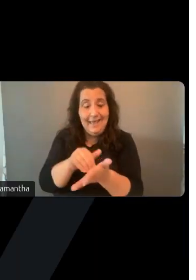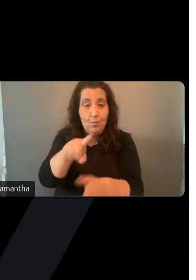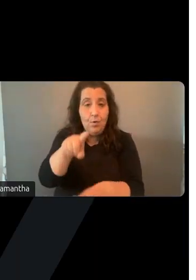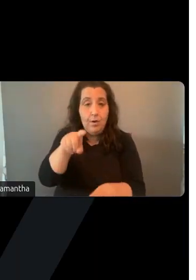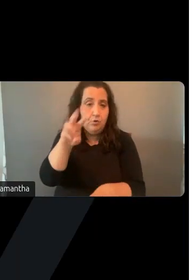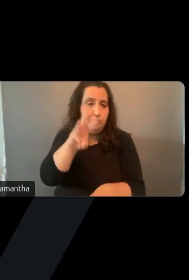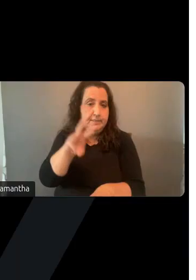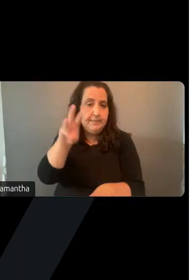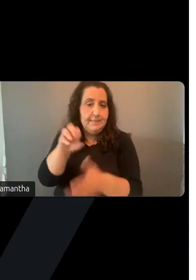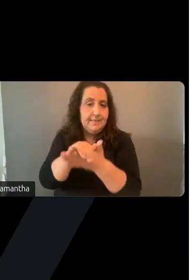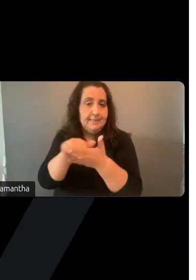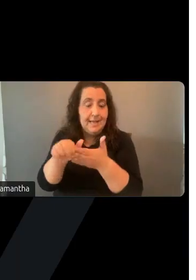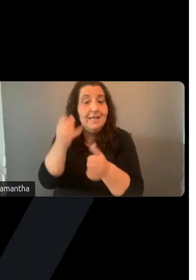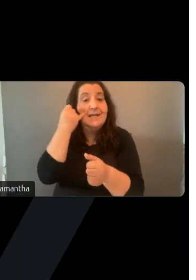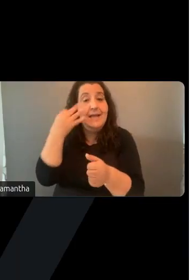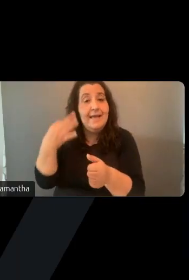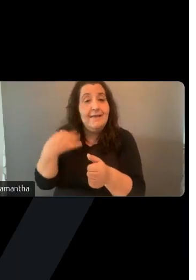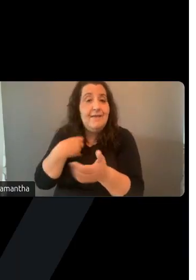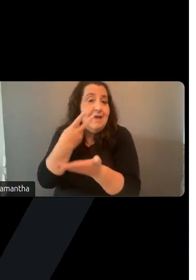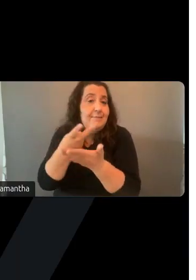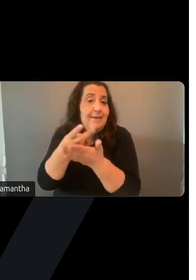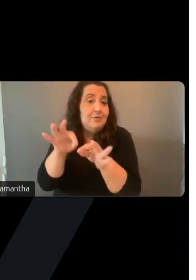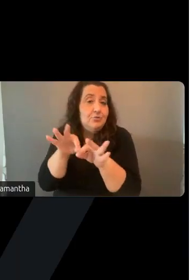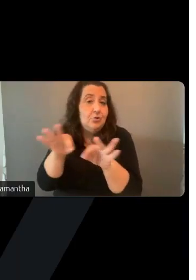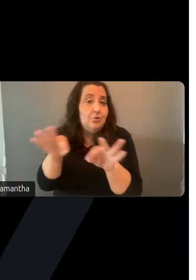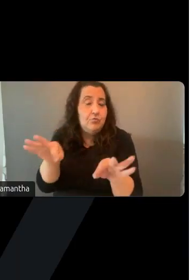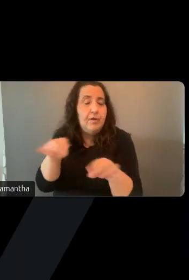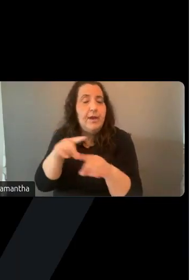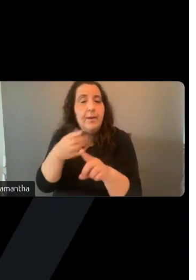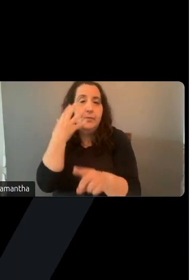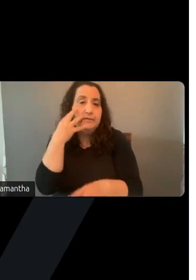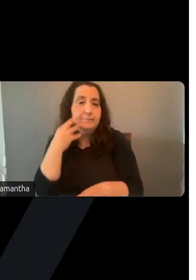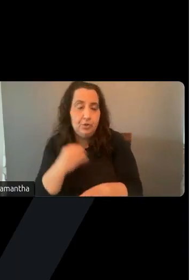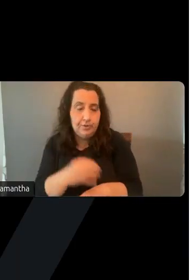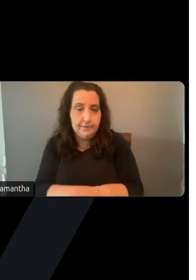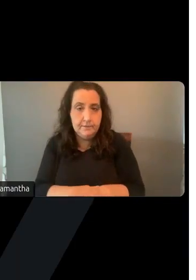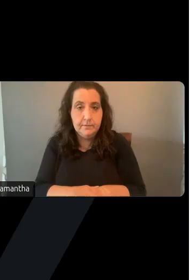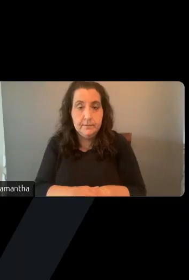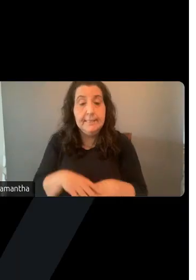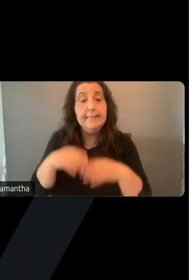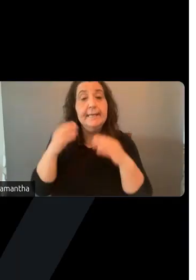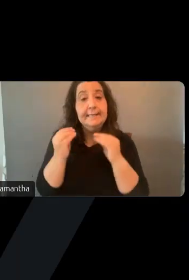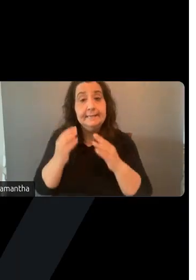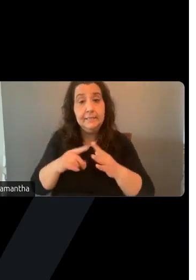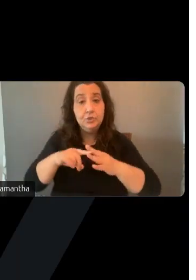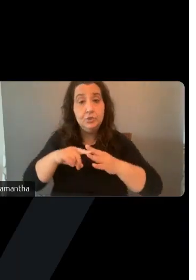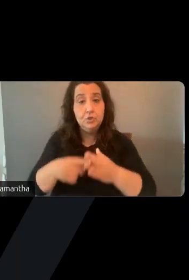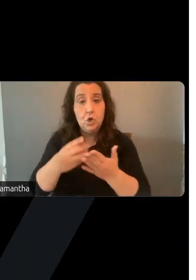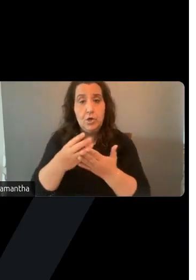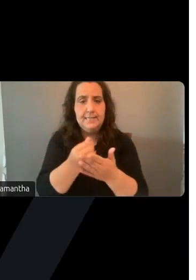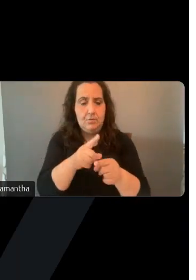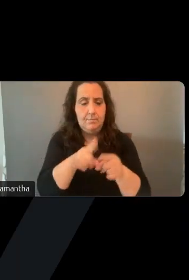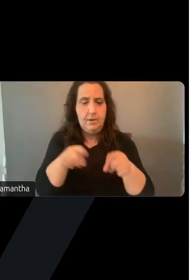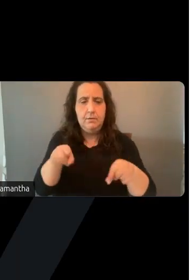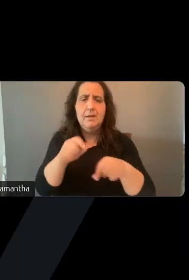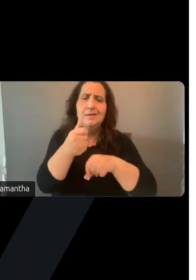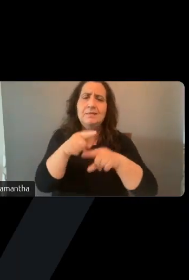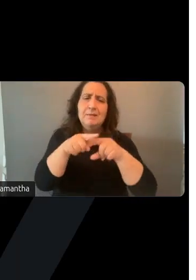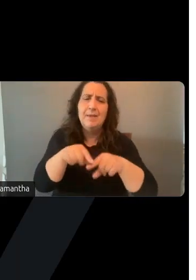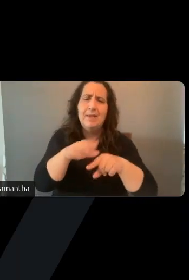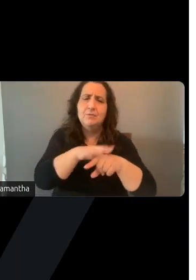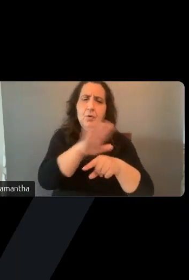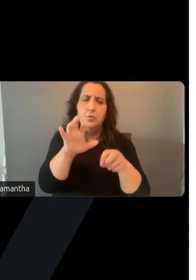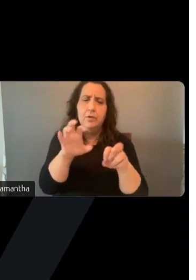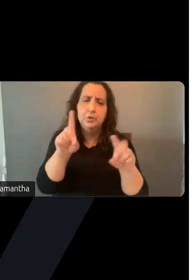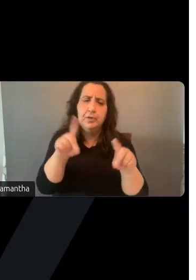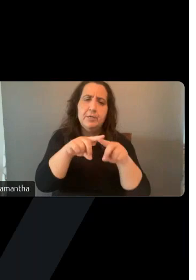$80,166 with a master's and no experience. Now, teachers' starting salaries vary based on education and